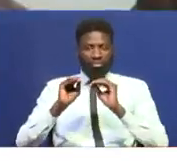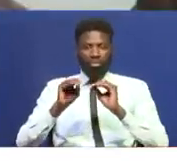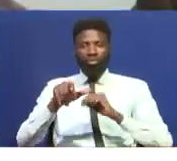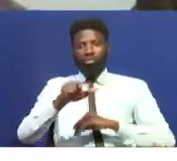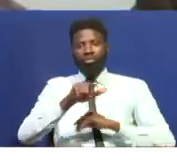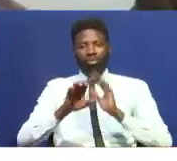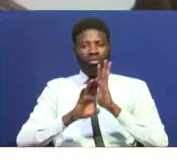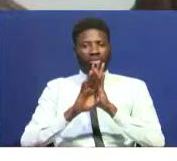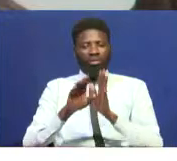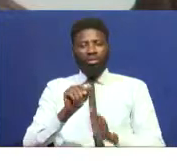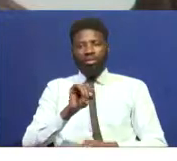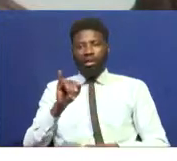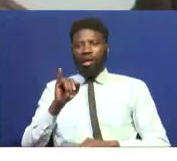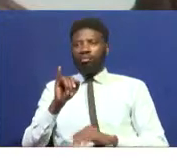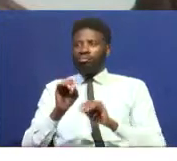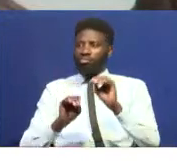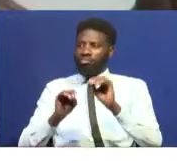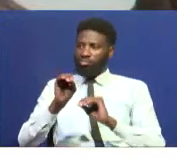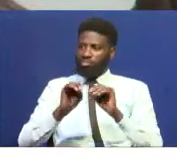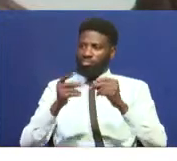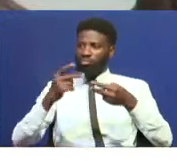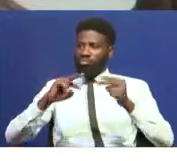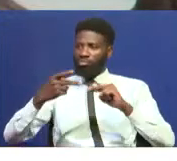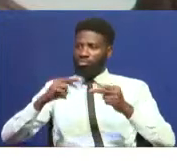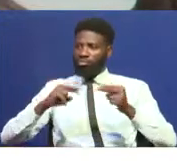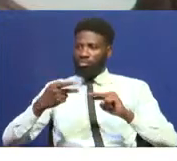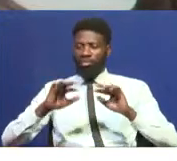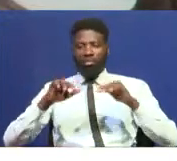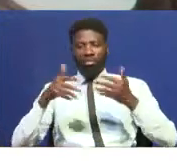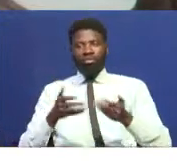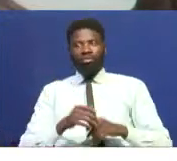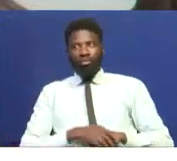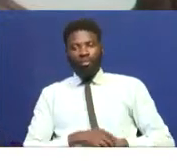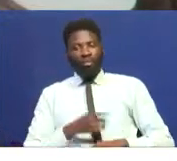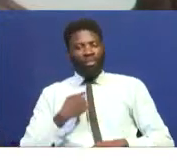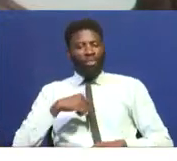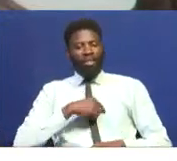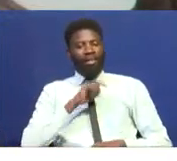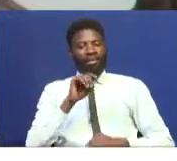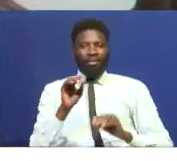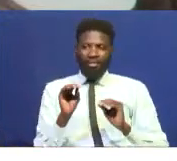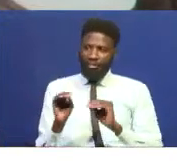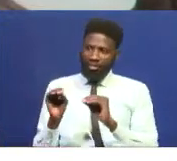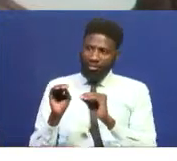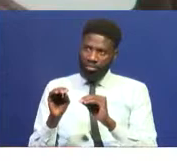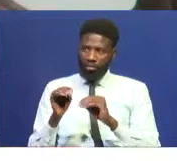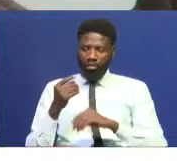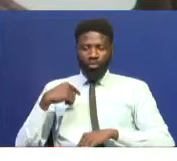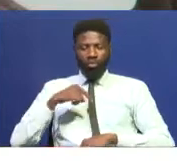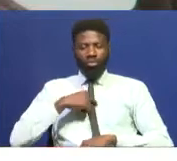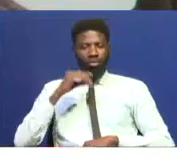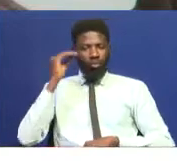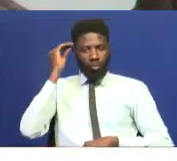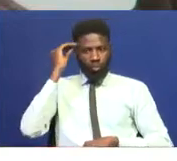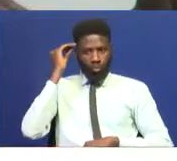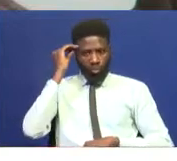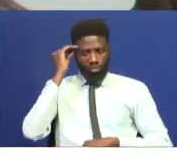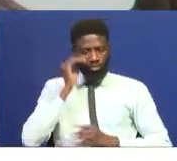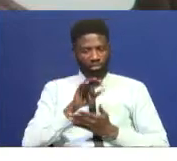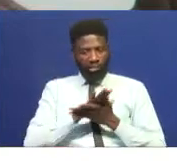sets. We need to teach, and we call it a build, operate, transfer model, where we bring in the knowledge from